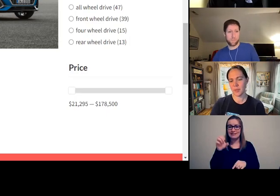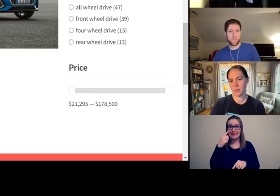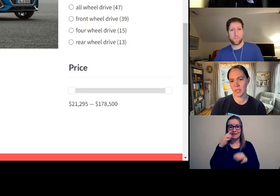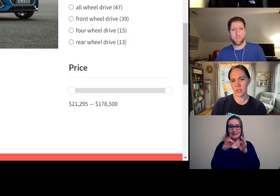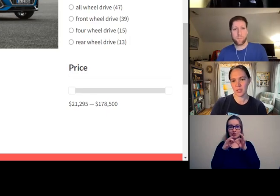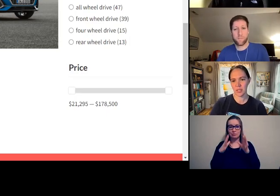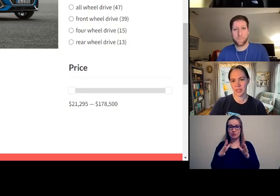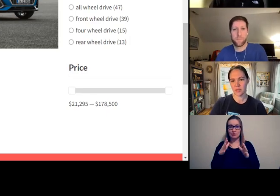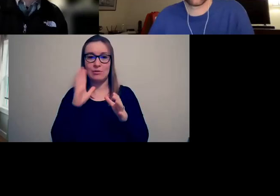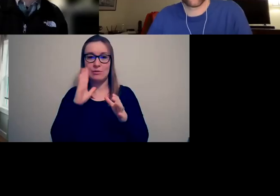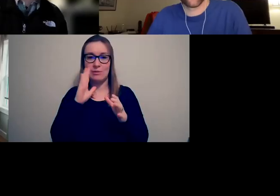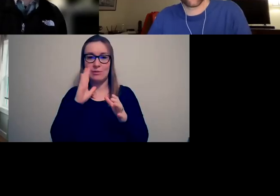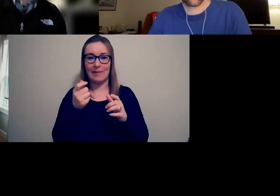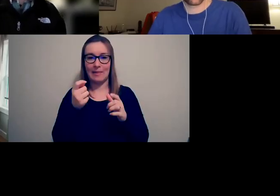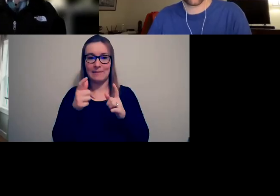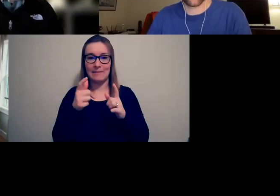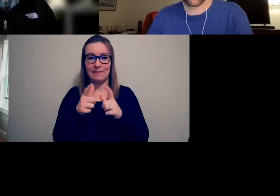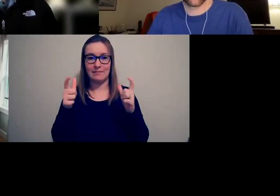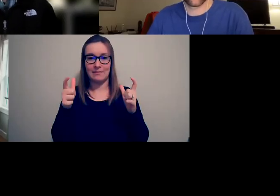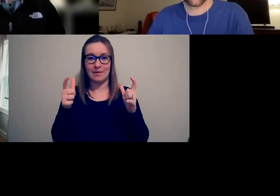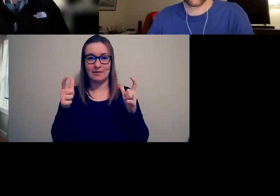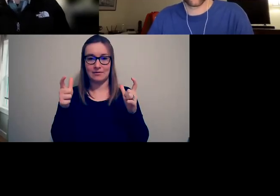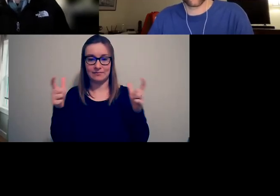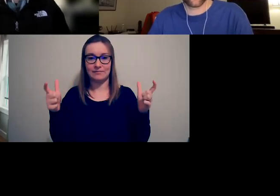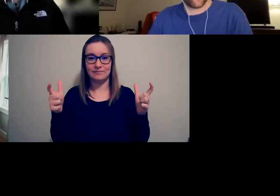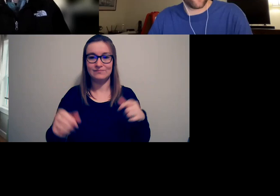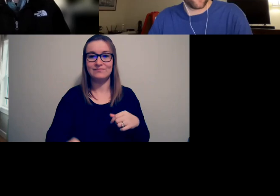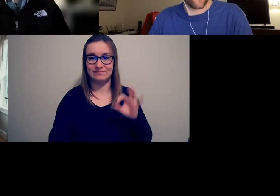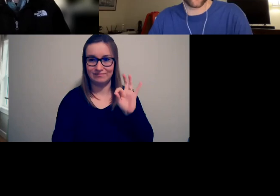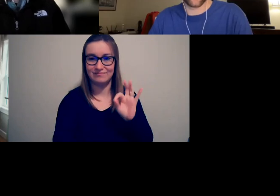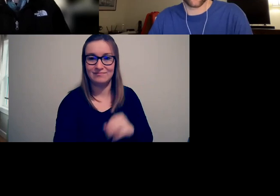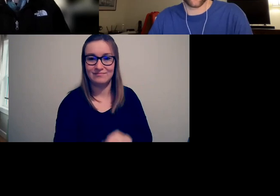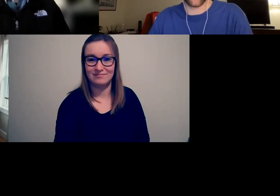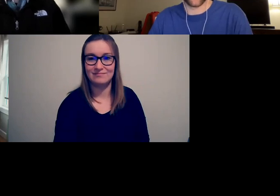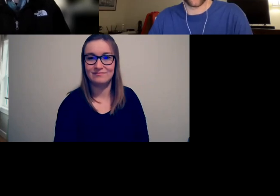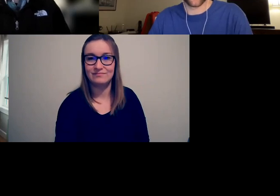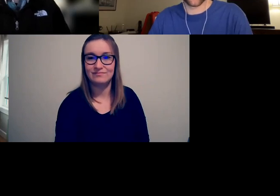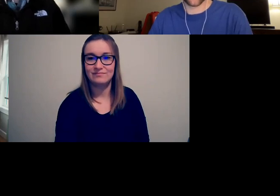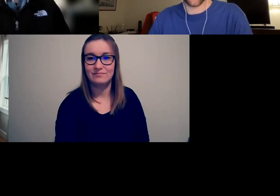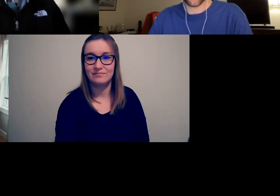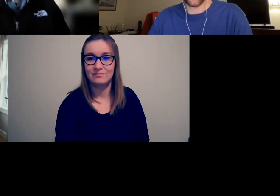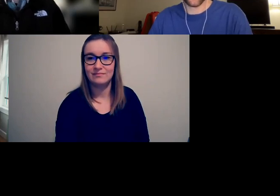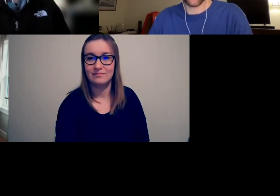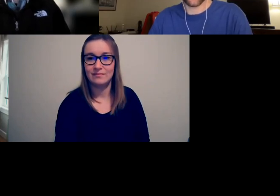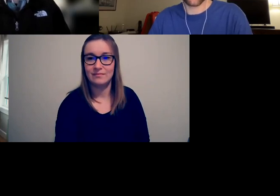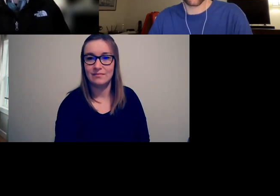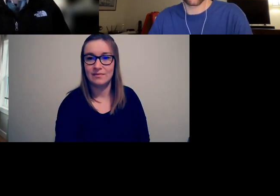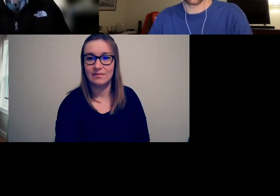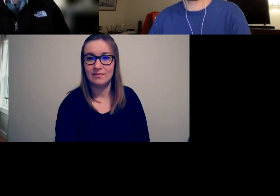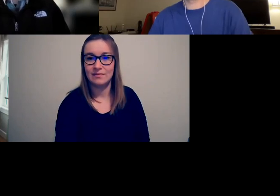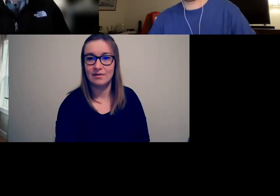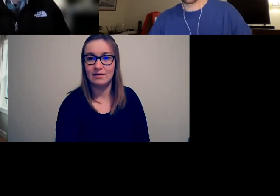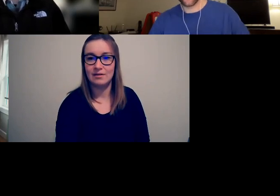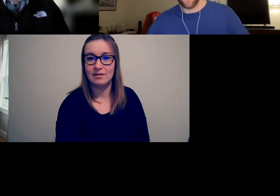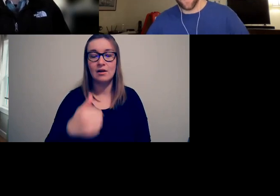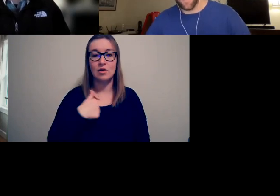a little bit bigger in case we have anyone watching the sign language. There we go. Awesome. So we will work